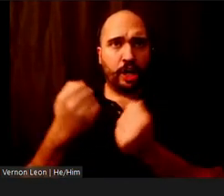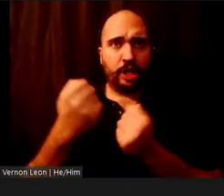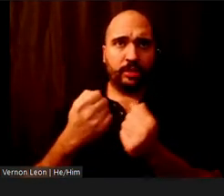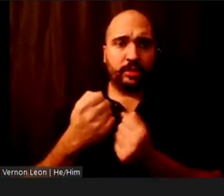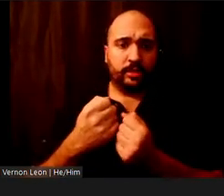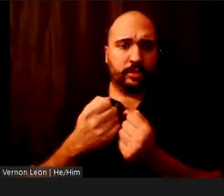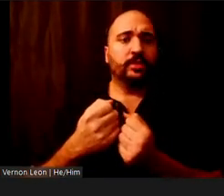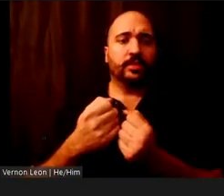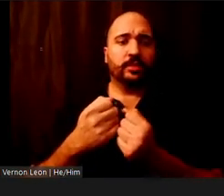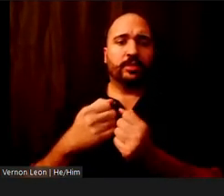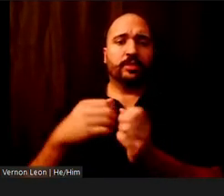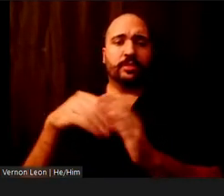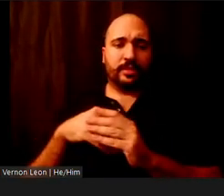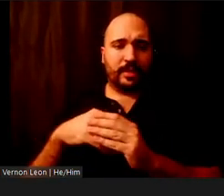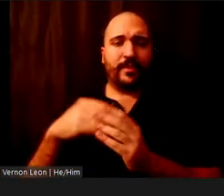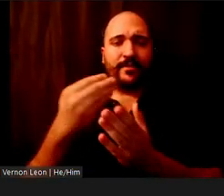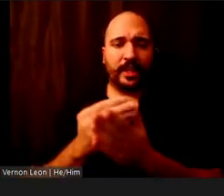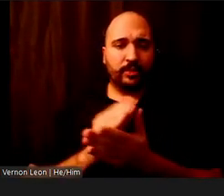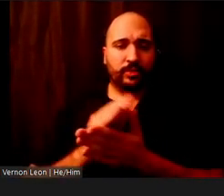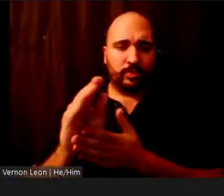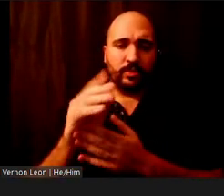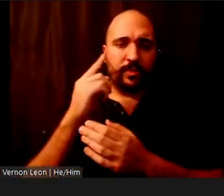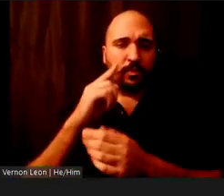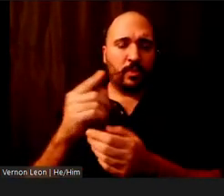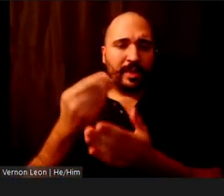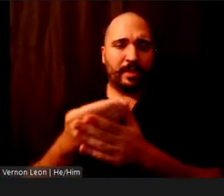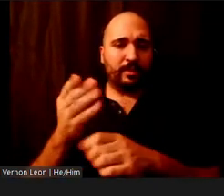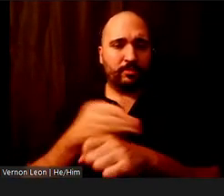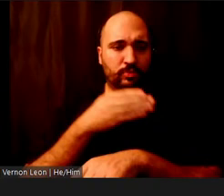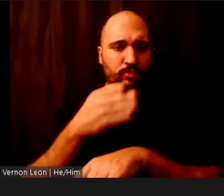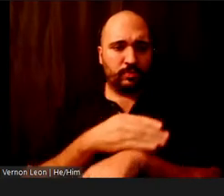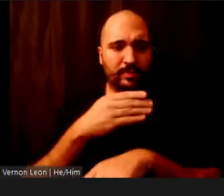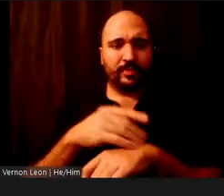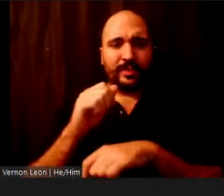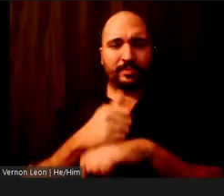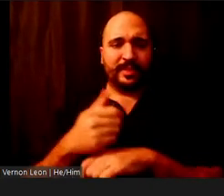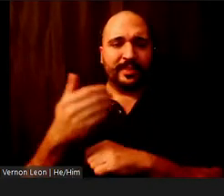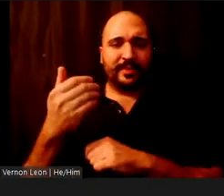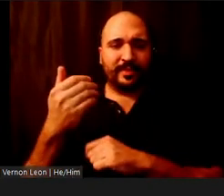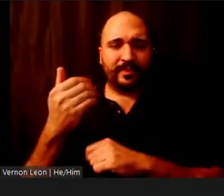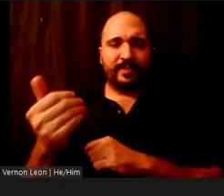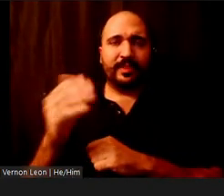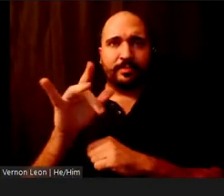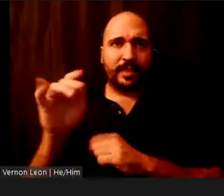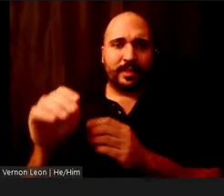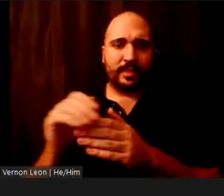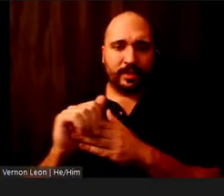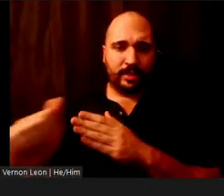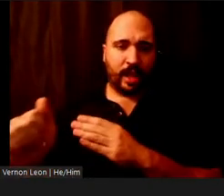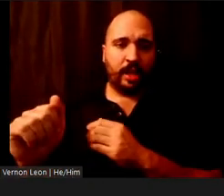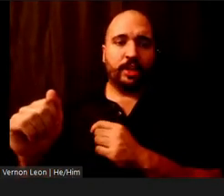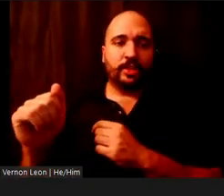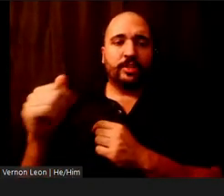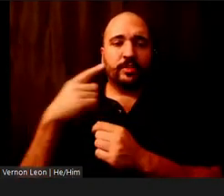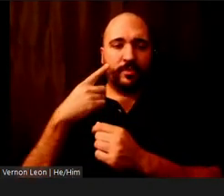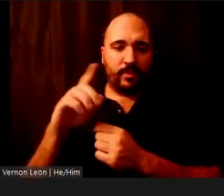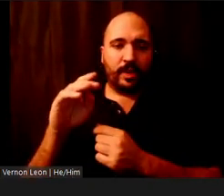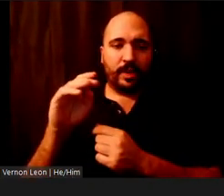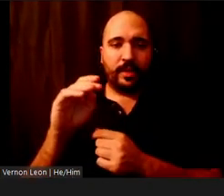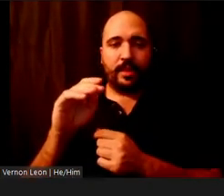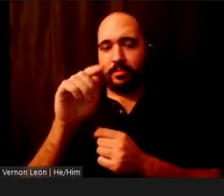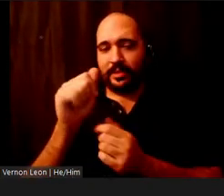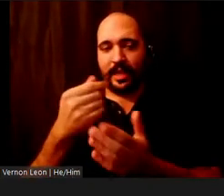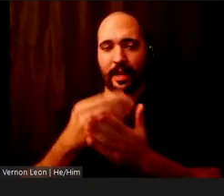for capital improvements and generate sufficient annual net revenue to fund $15 billion for capital projects for the MTA capital program. And